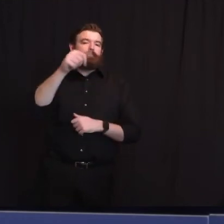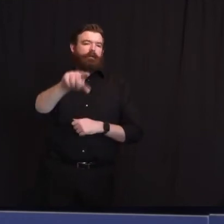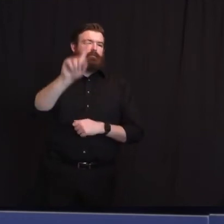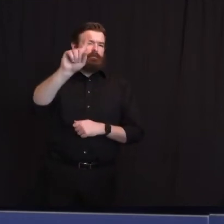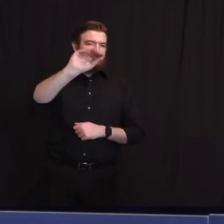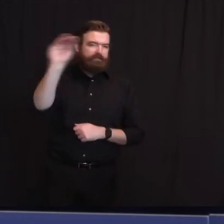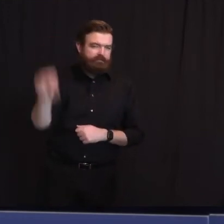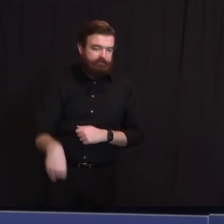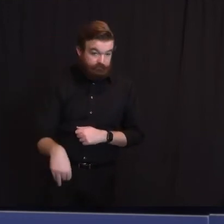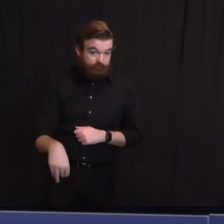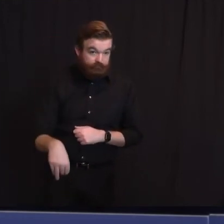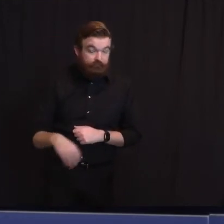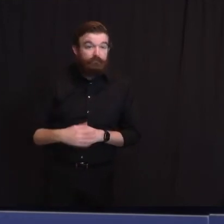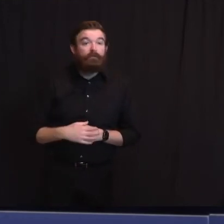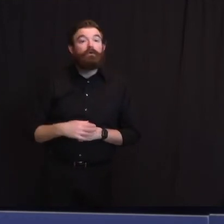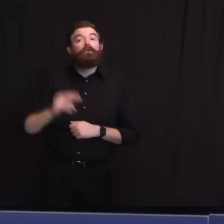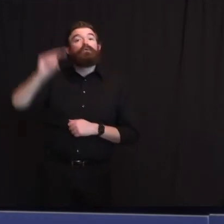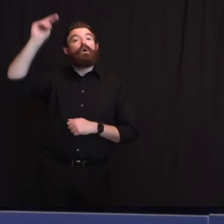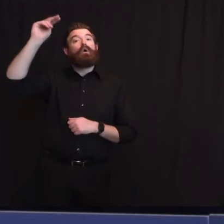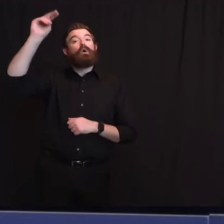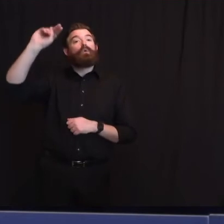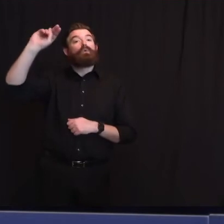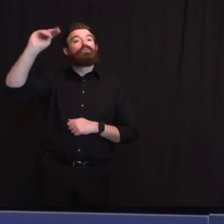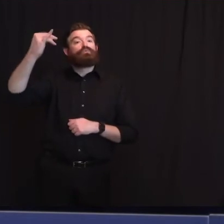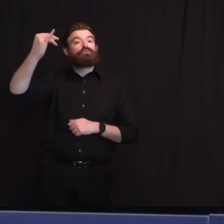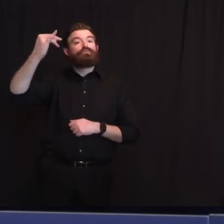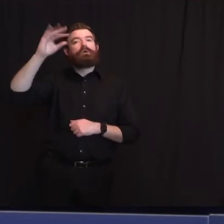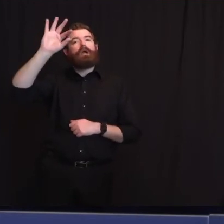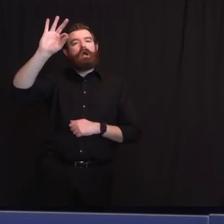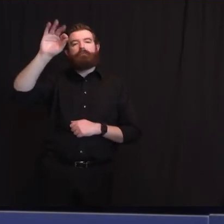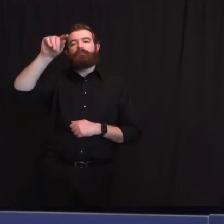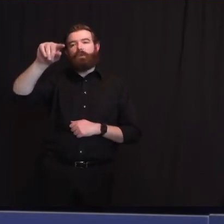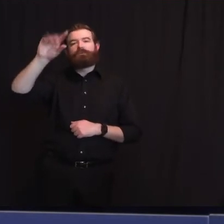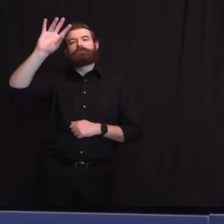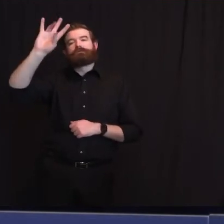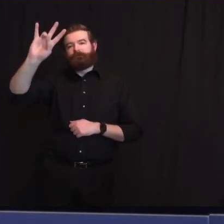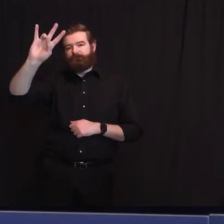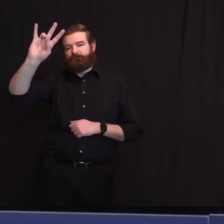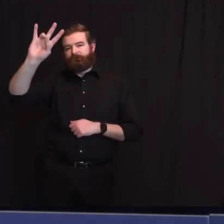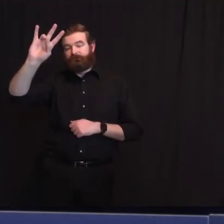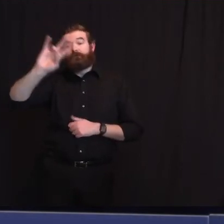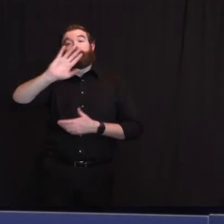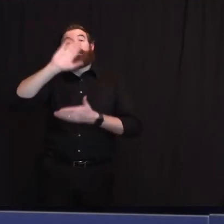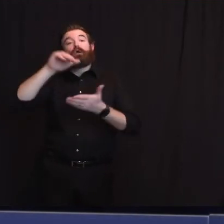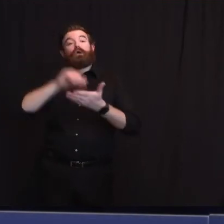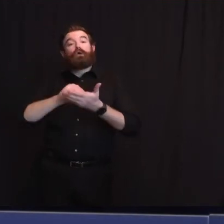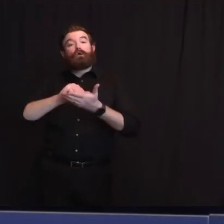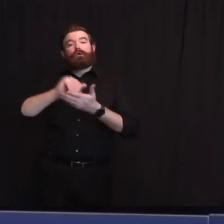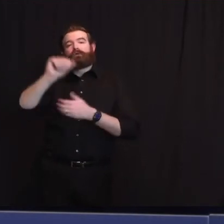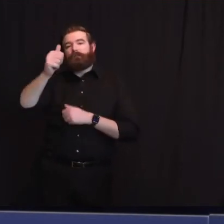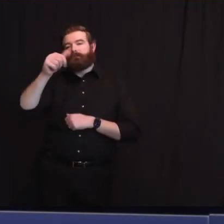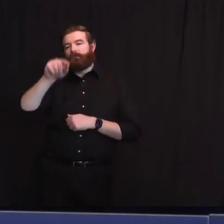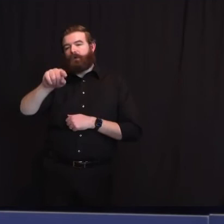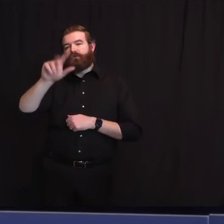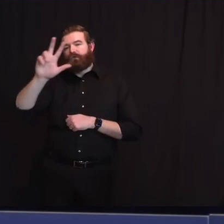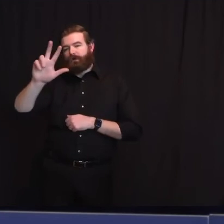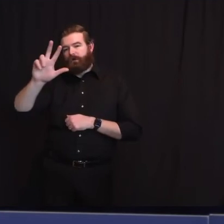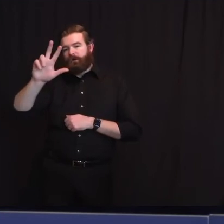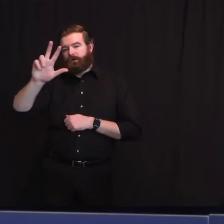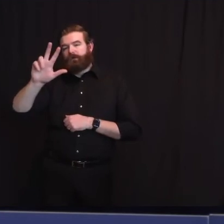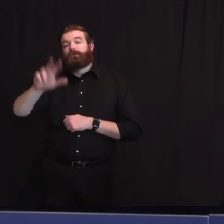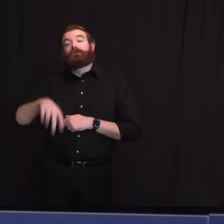10.10%. The northern part of the state reports 9.72%, the central part of the state 10.33%, and the southern part